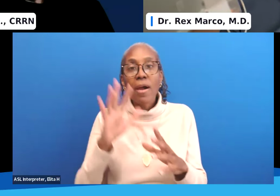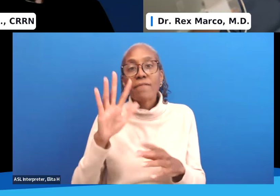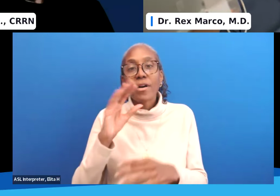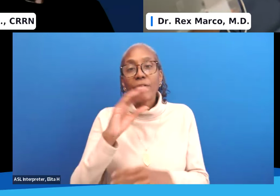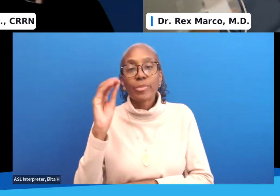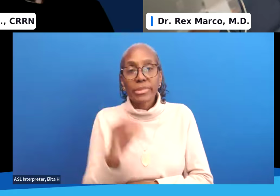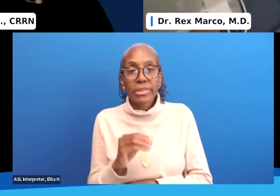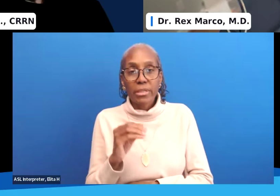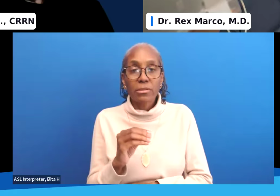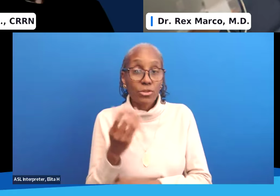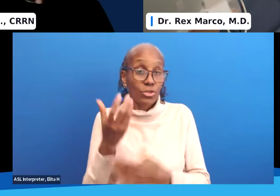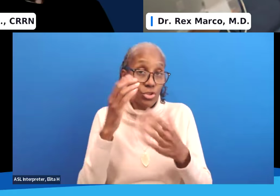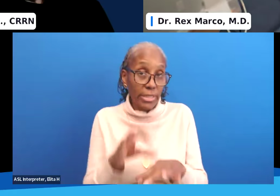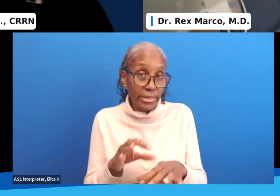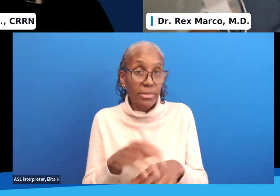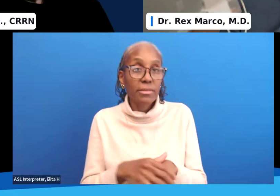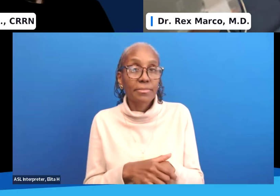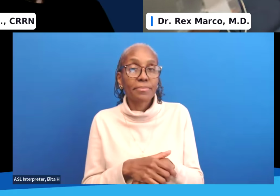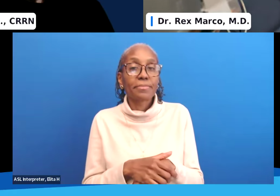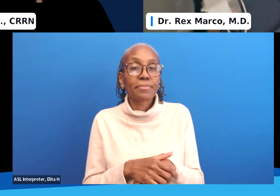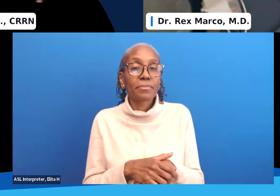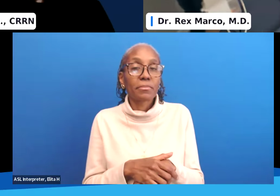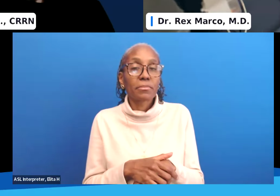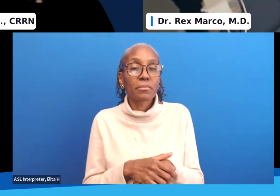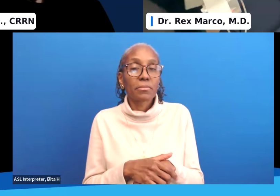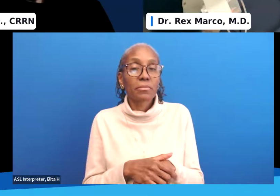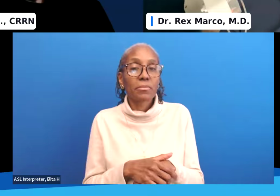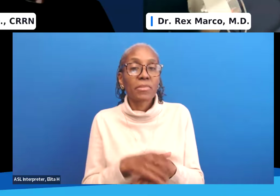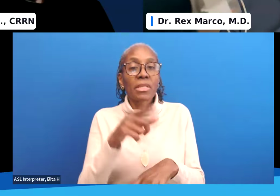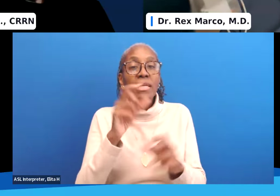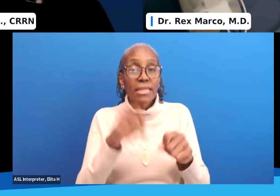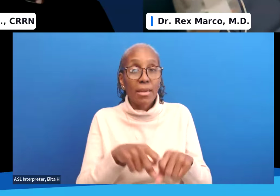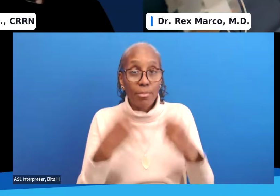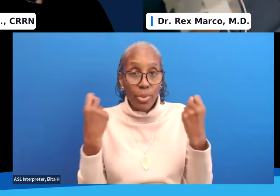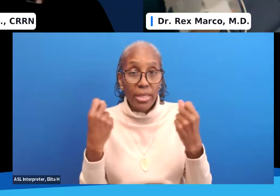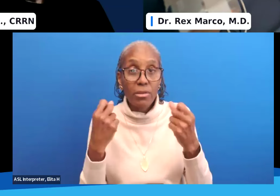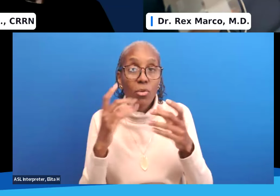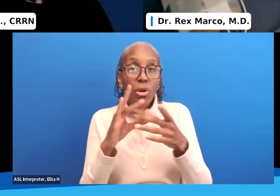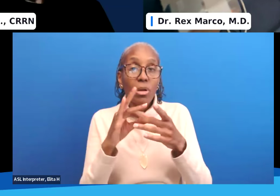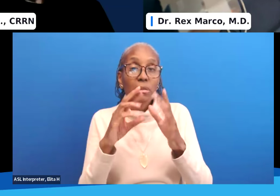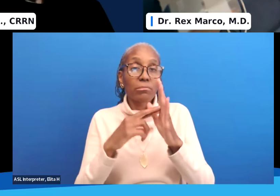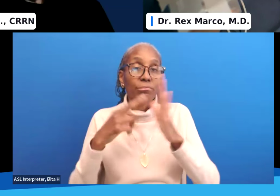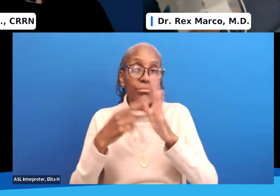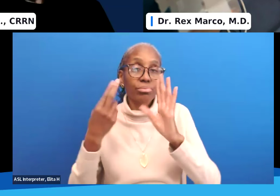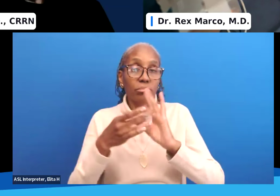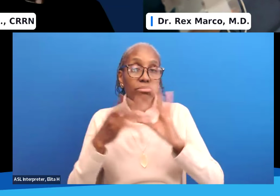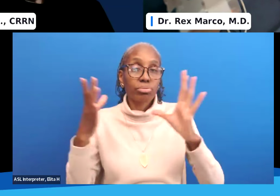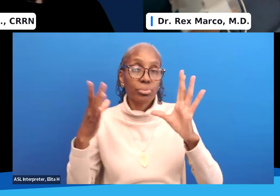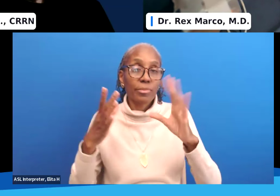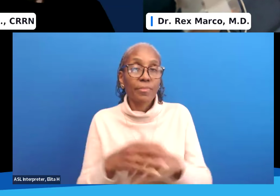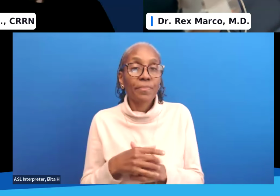5% chance that they could break or come loose. Um,